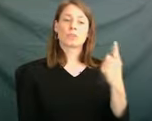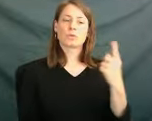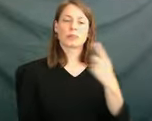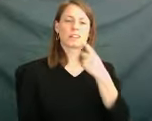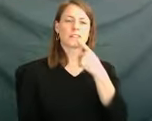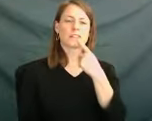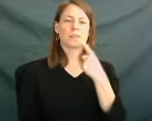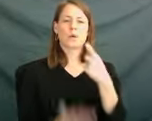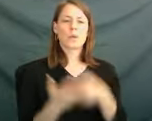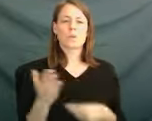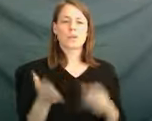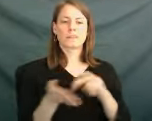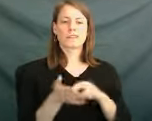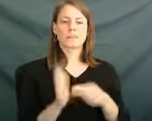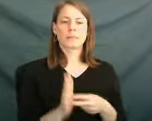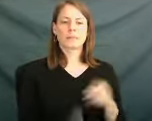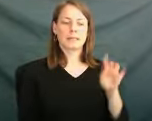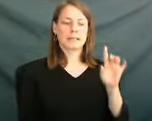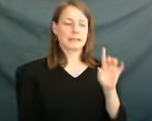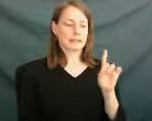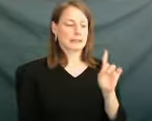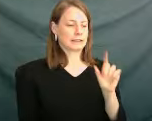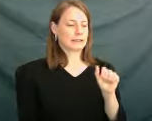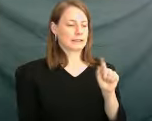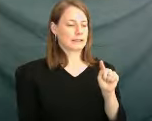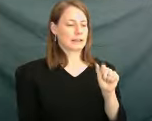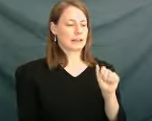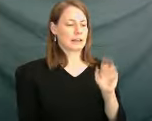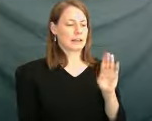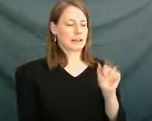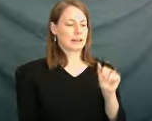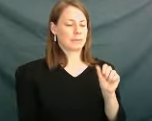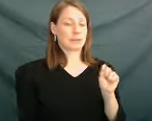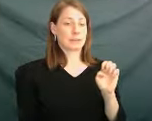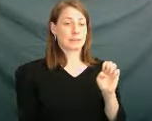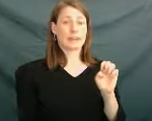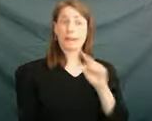in the textbook, but Aisha hasn't given a page reference.